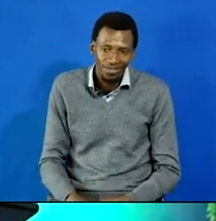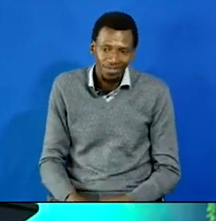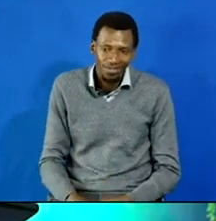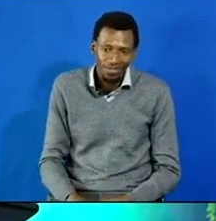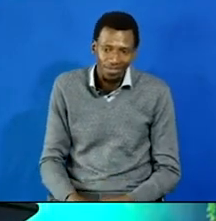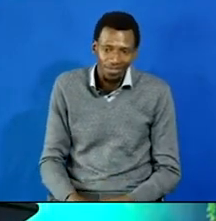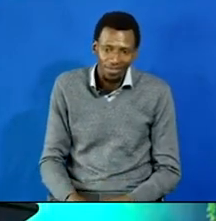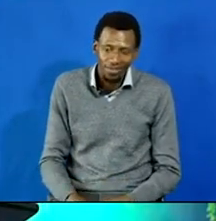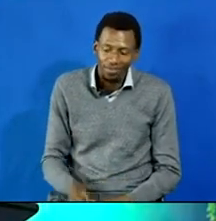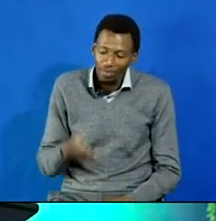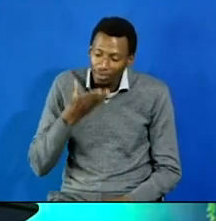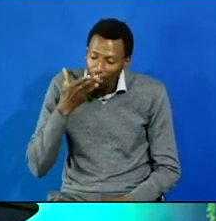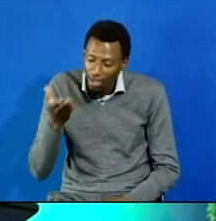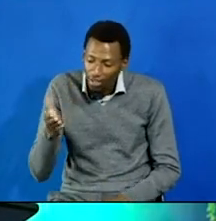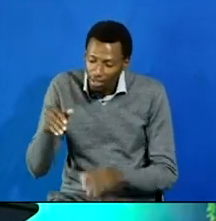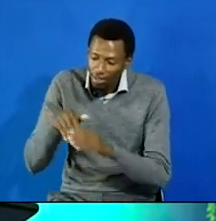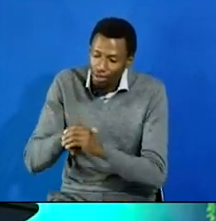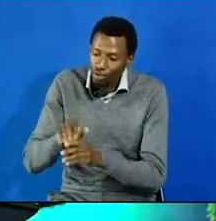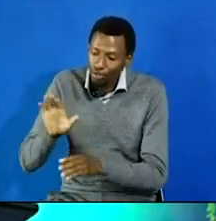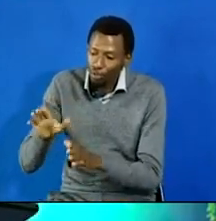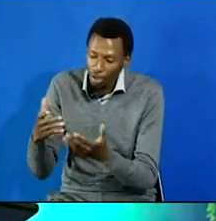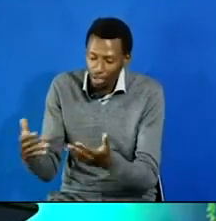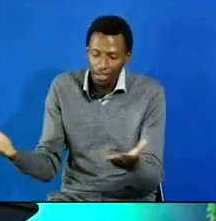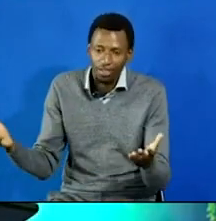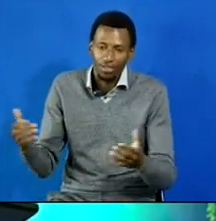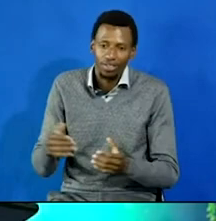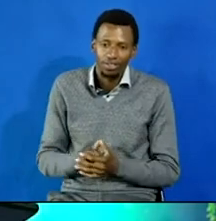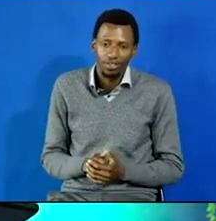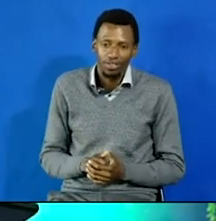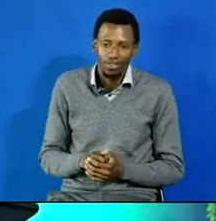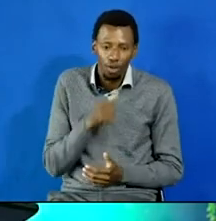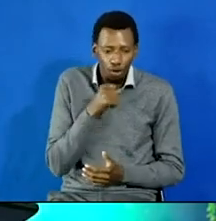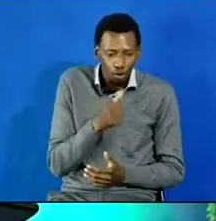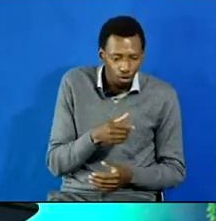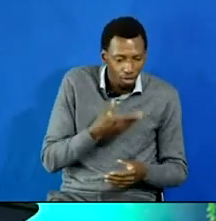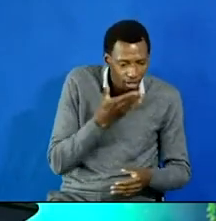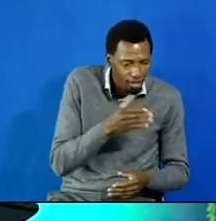Thank you for the question, but the answer is in your hands.